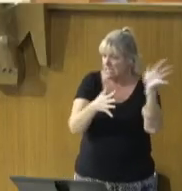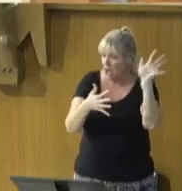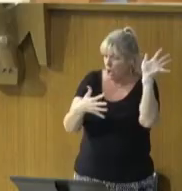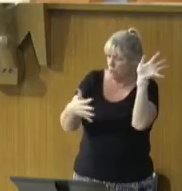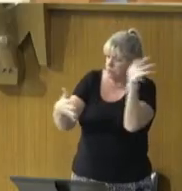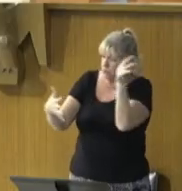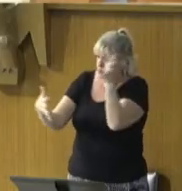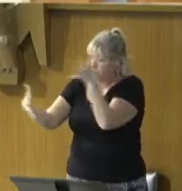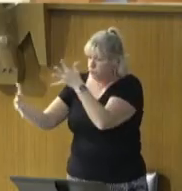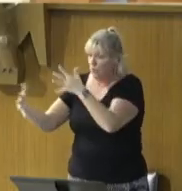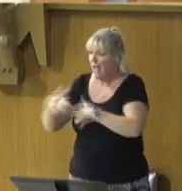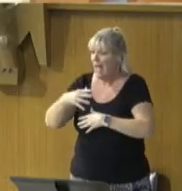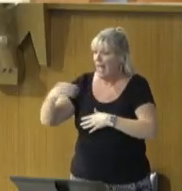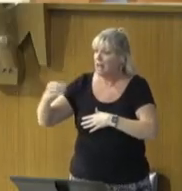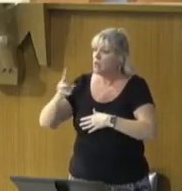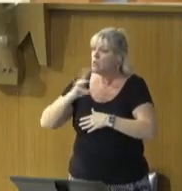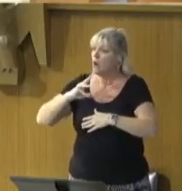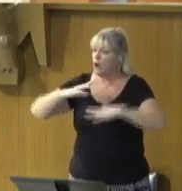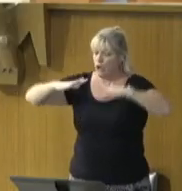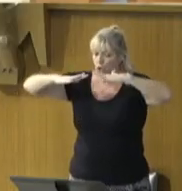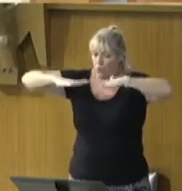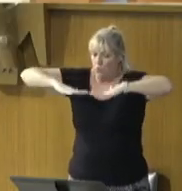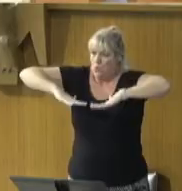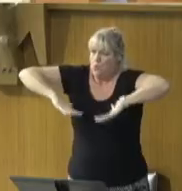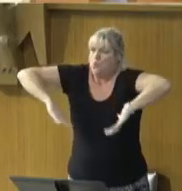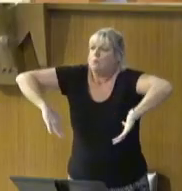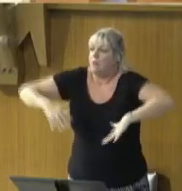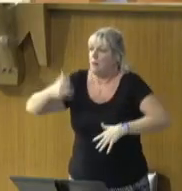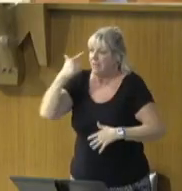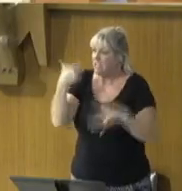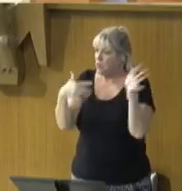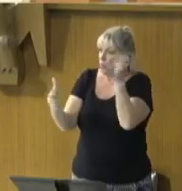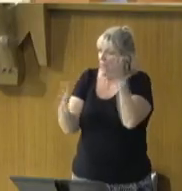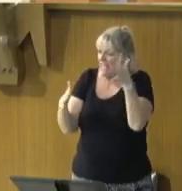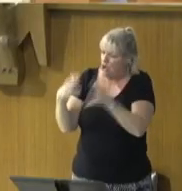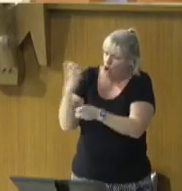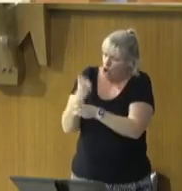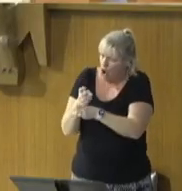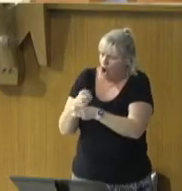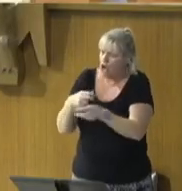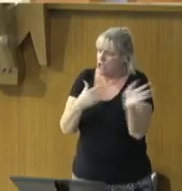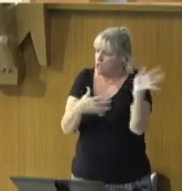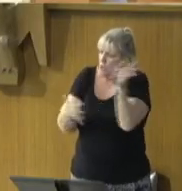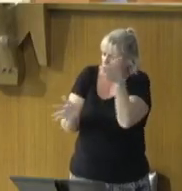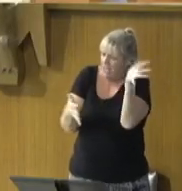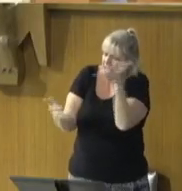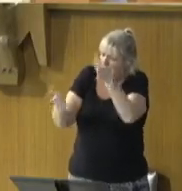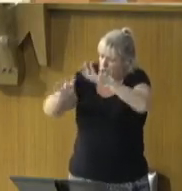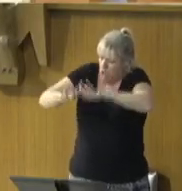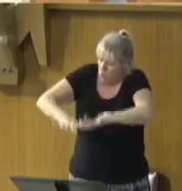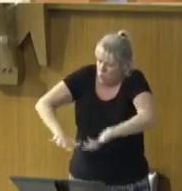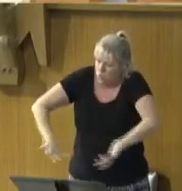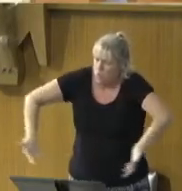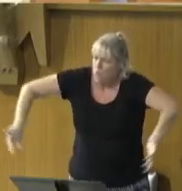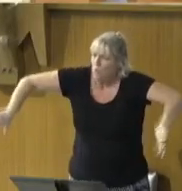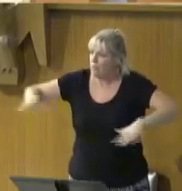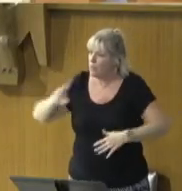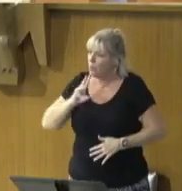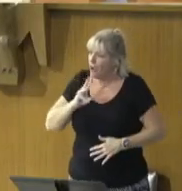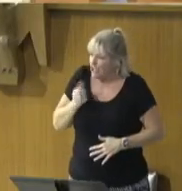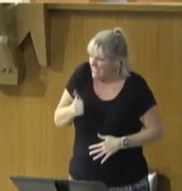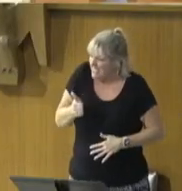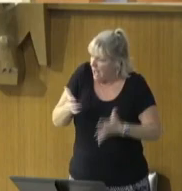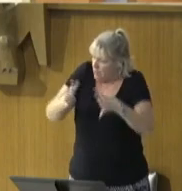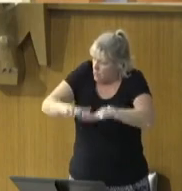storm surges or wind set downs, where the winds actually part the waters and the Israelites can walk across the